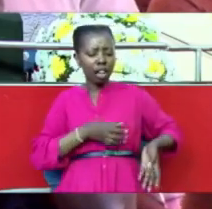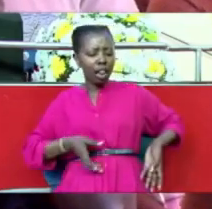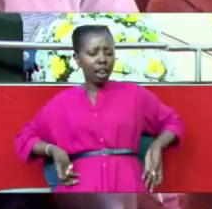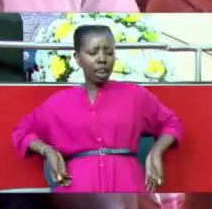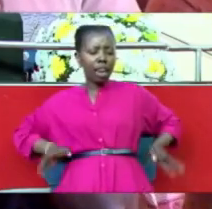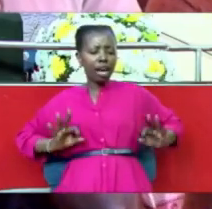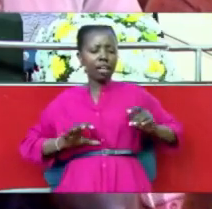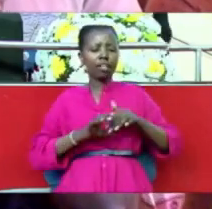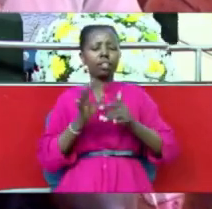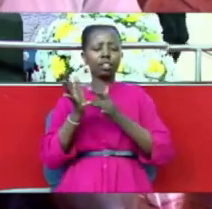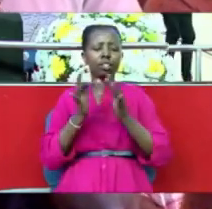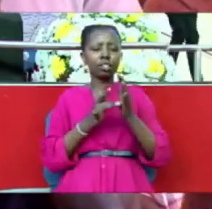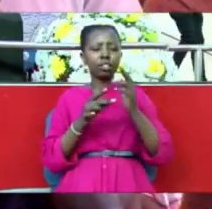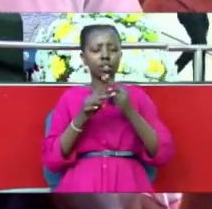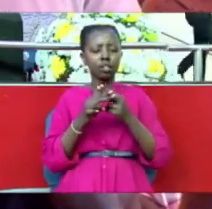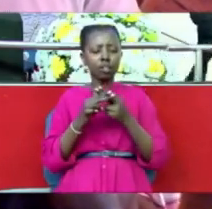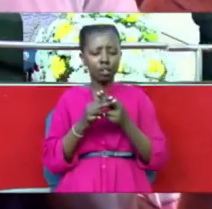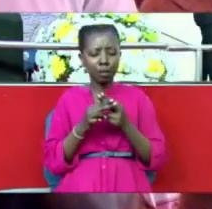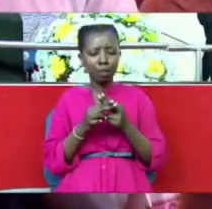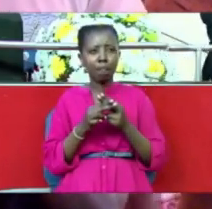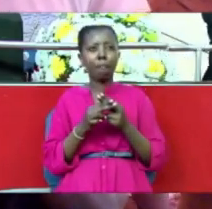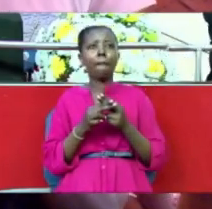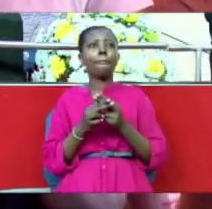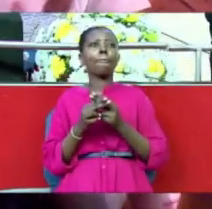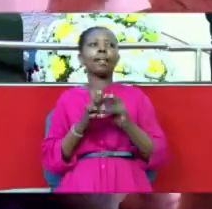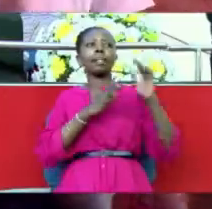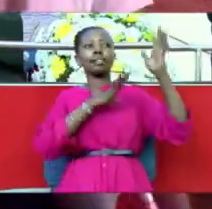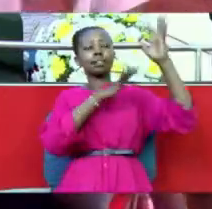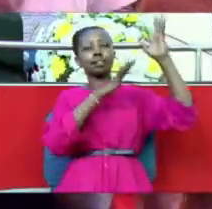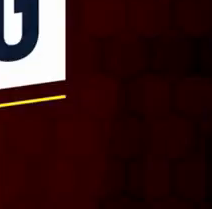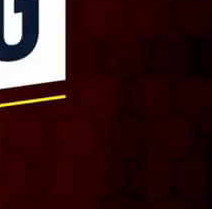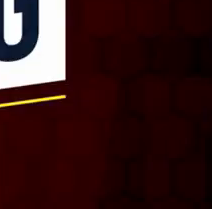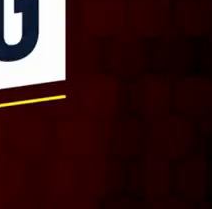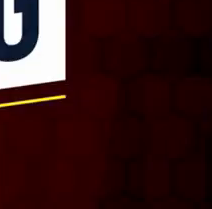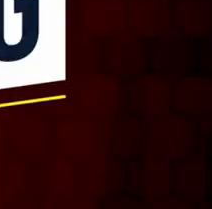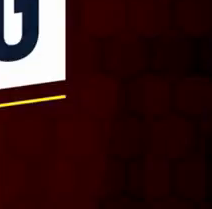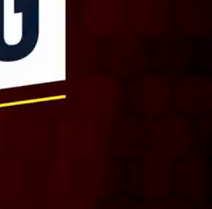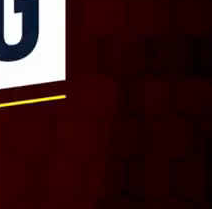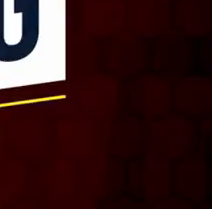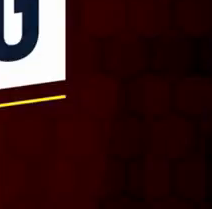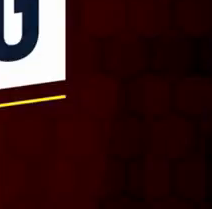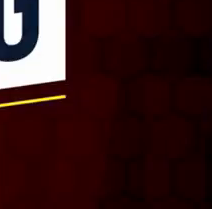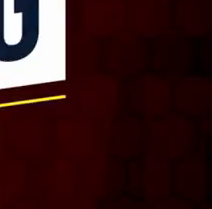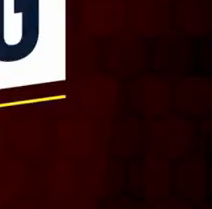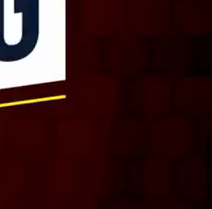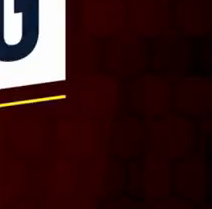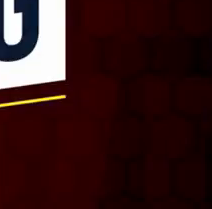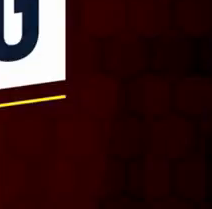of Jesus. Amen. Let's give the Lord praise in the house, shall we?